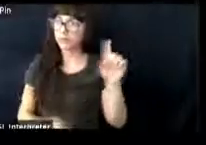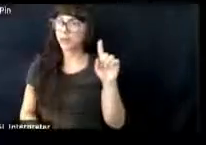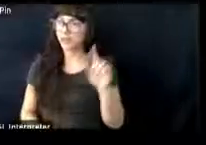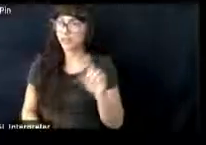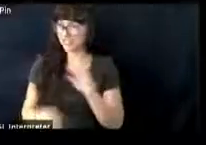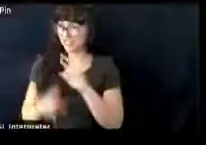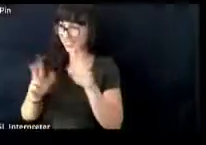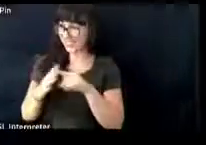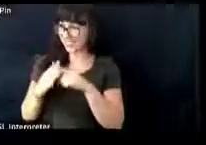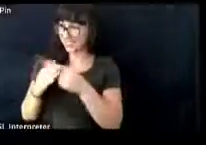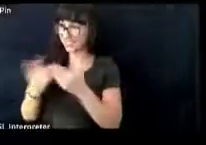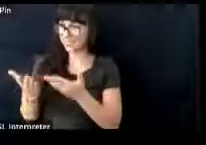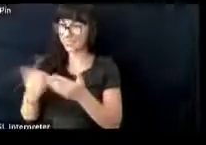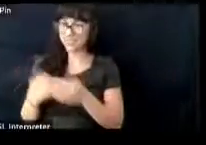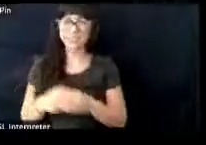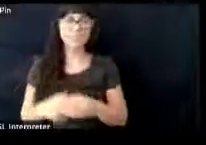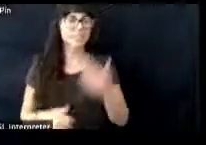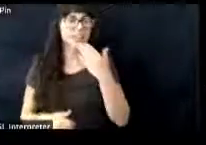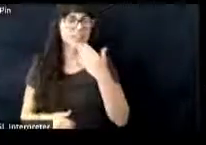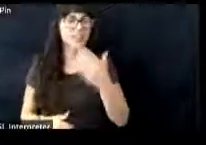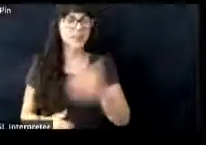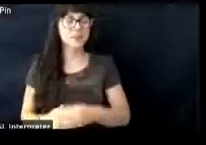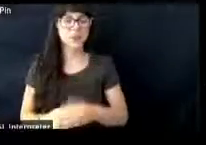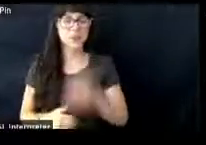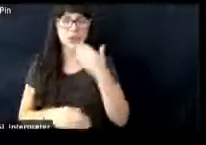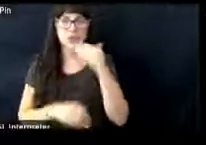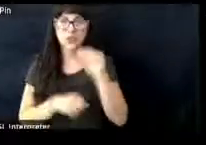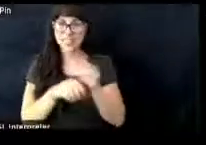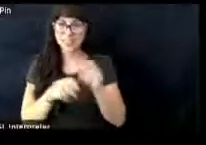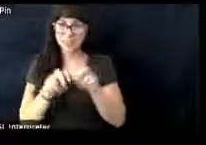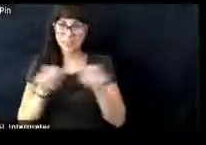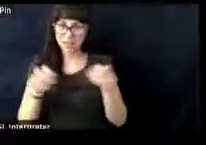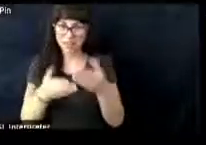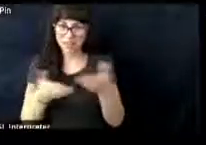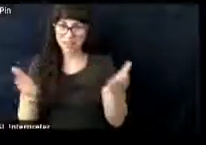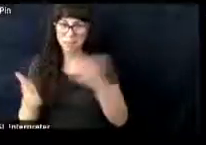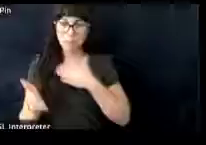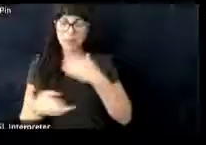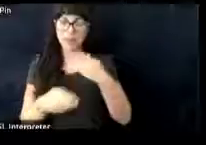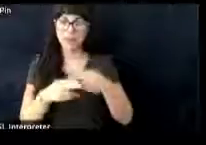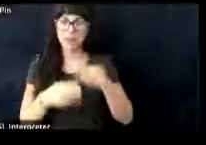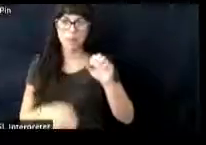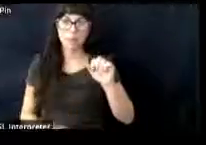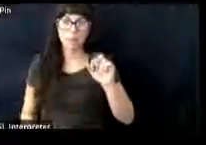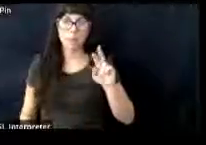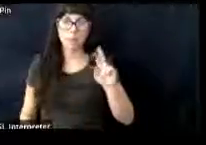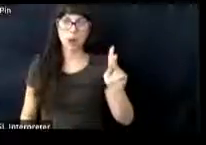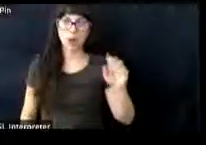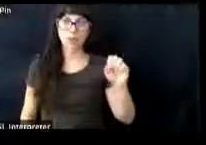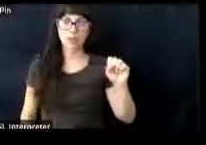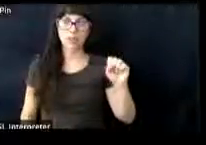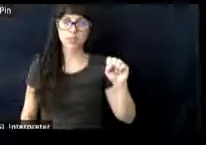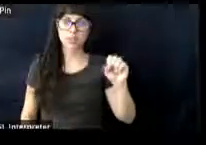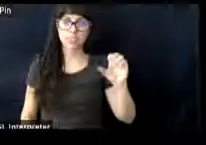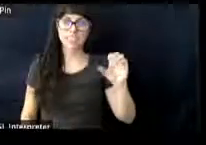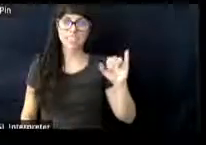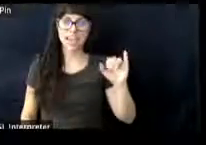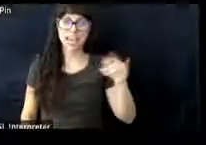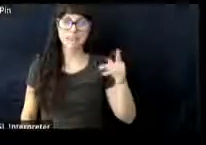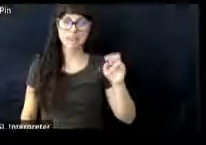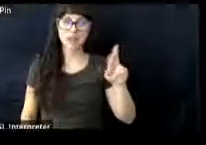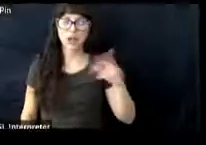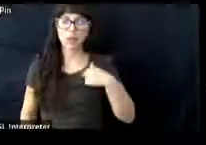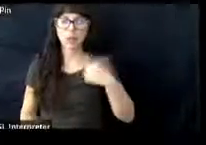yours. Thank you. Good evening, panel. My name is Mark Cipher, and I would like to discuss the 25th